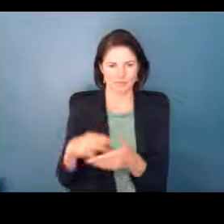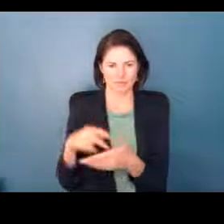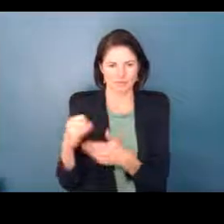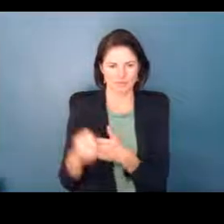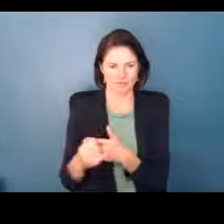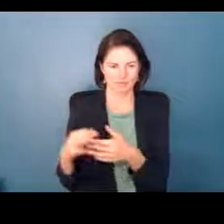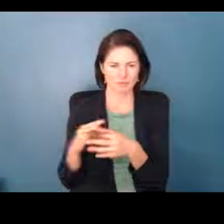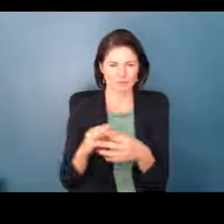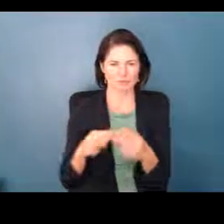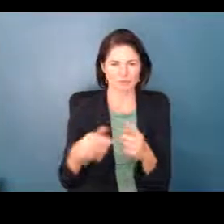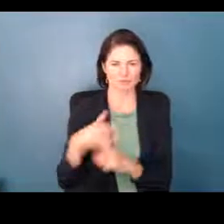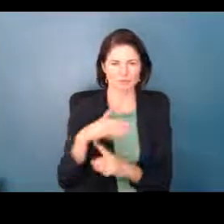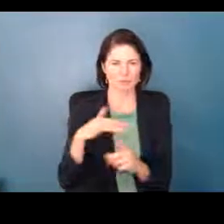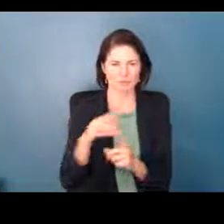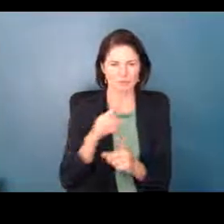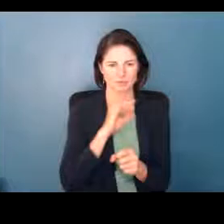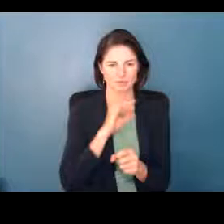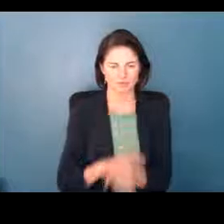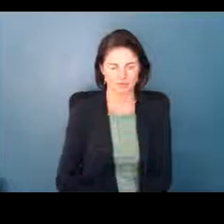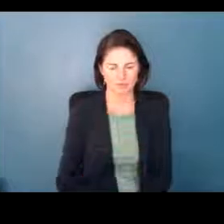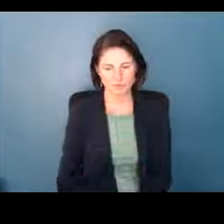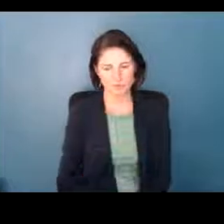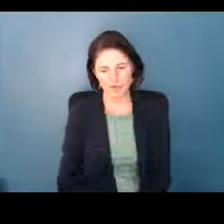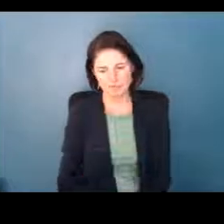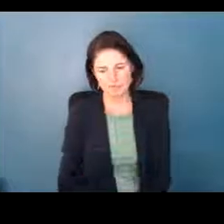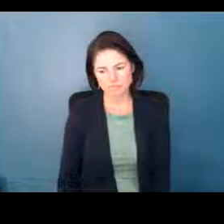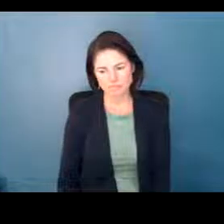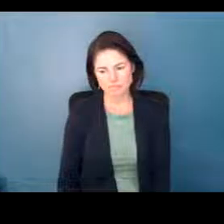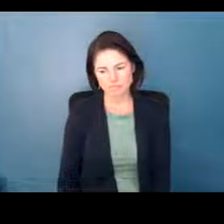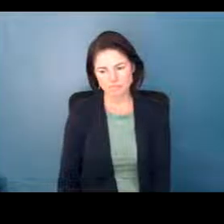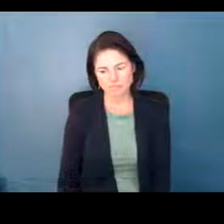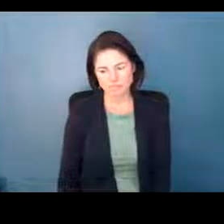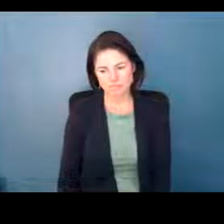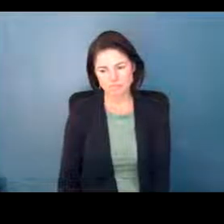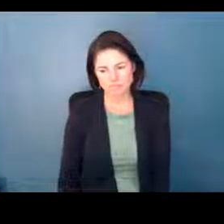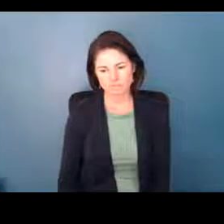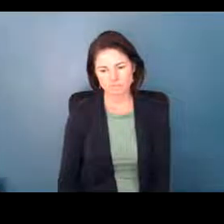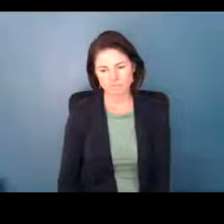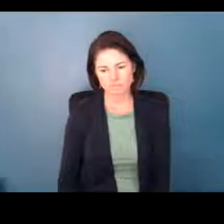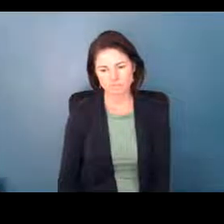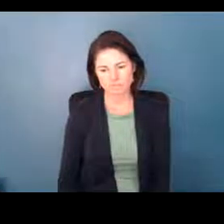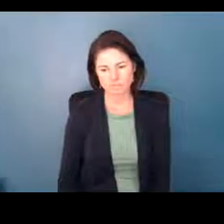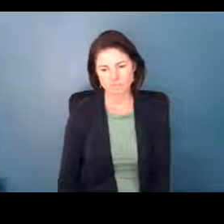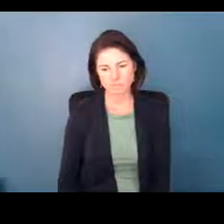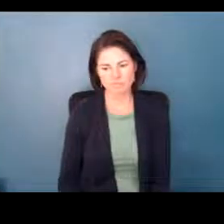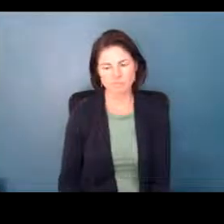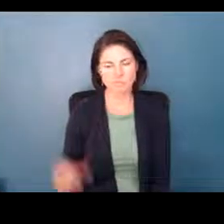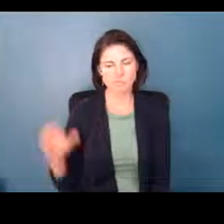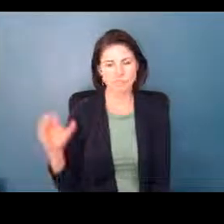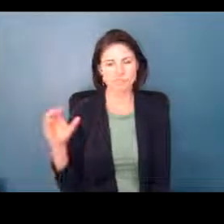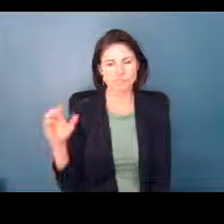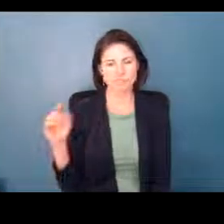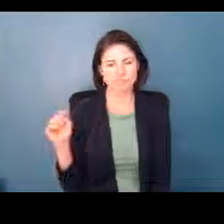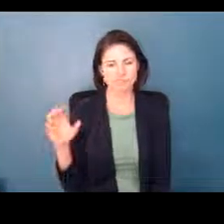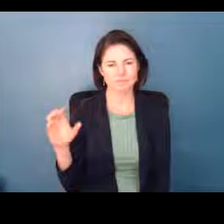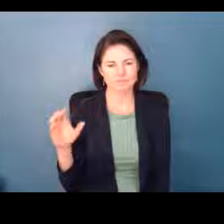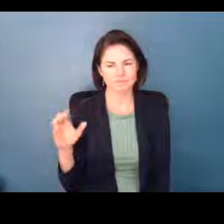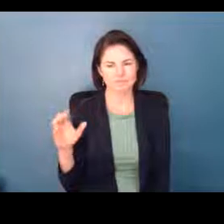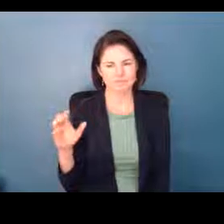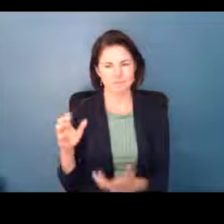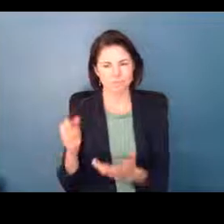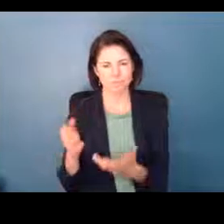environmental commitments. Typically, CTC staff would request that an item be removed from the CTC meeting agenda and have it